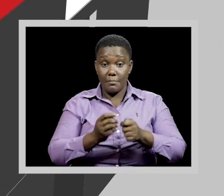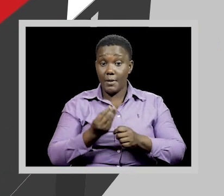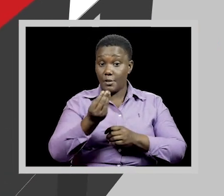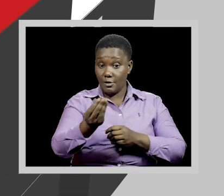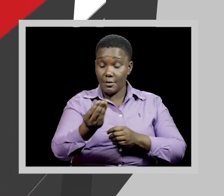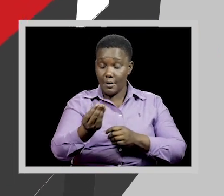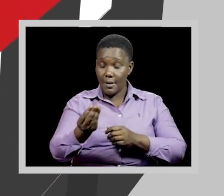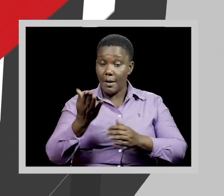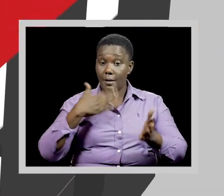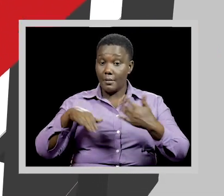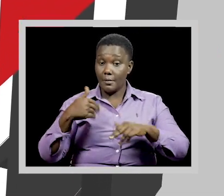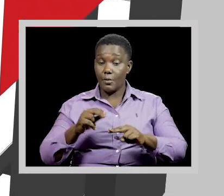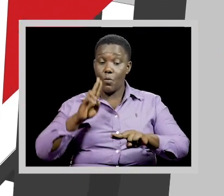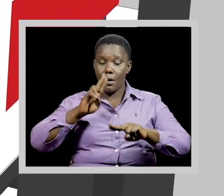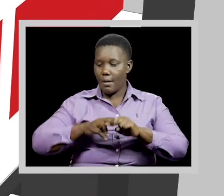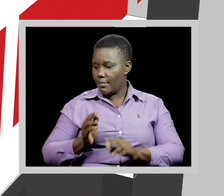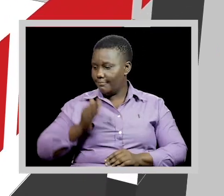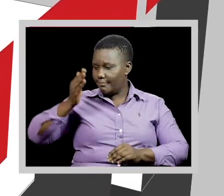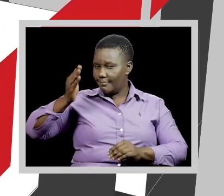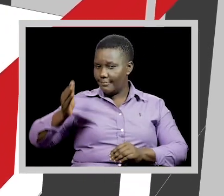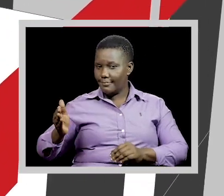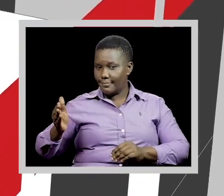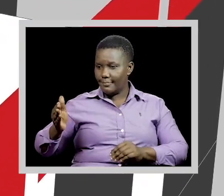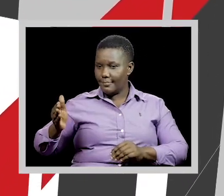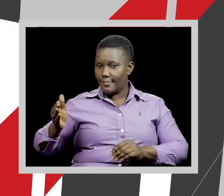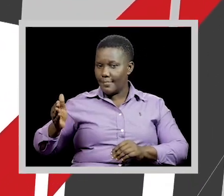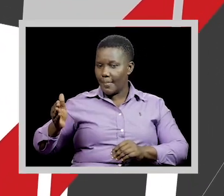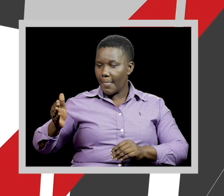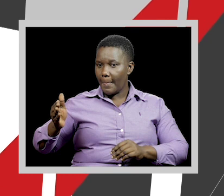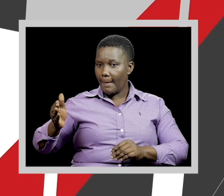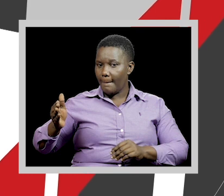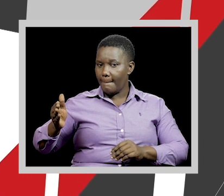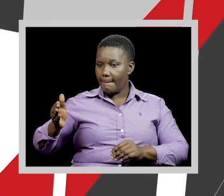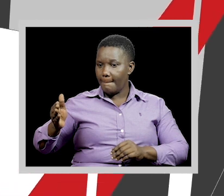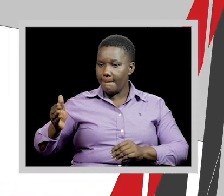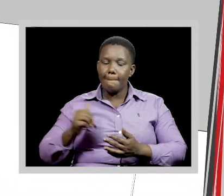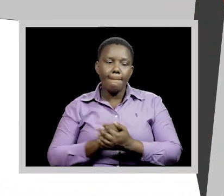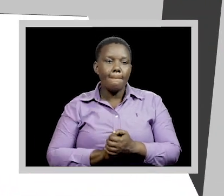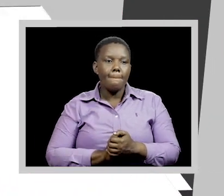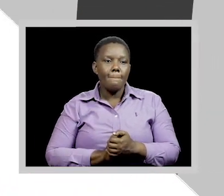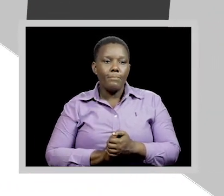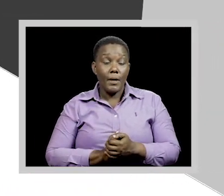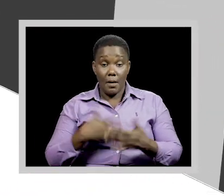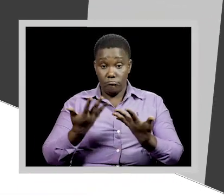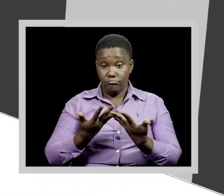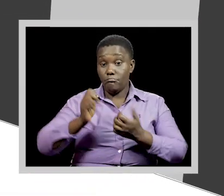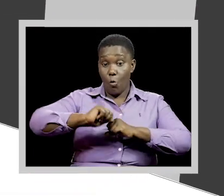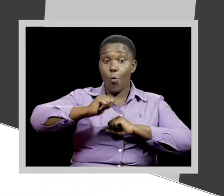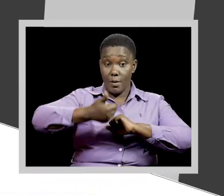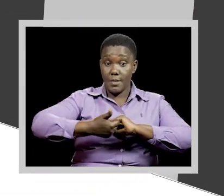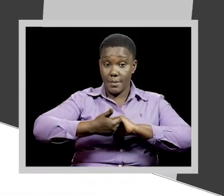prosecutor shall sit to the right of the magistrate. The defense